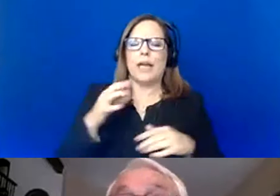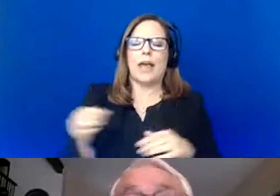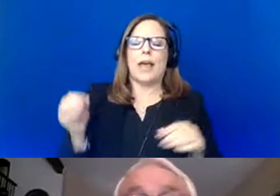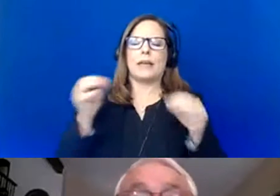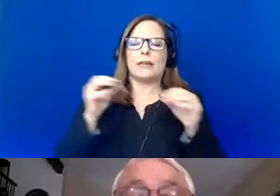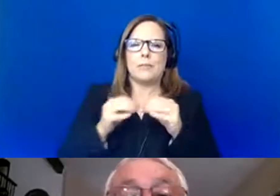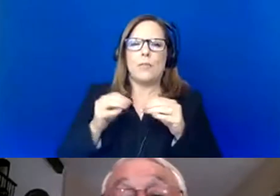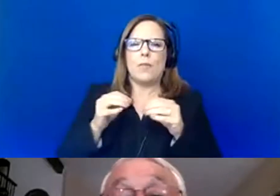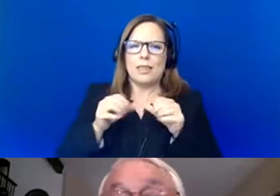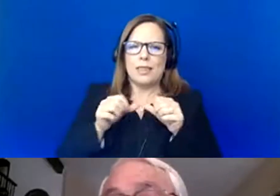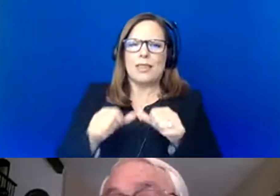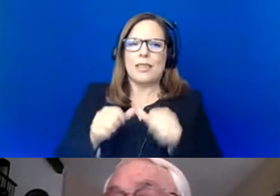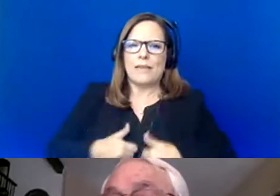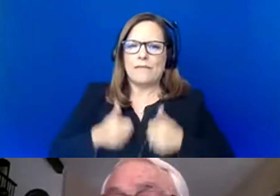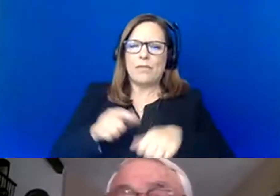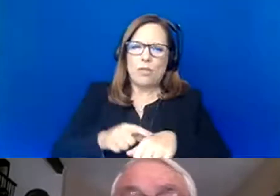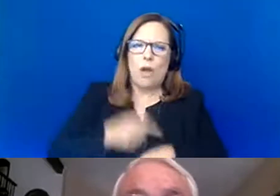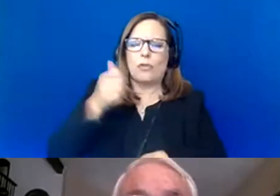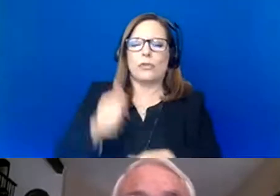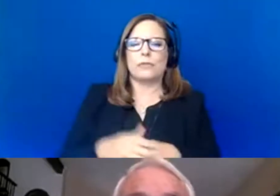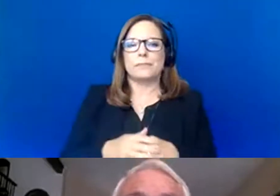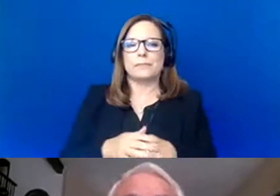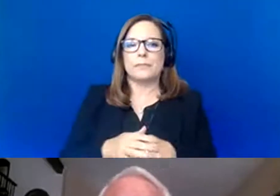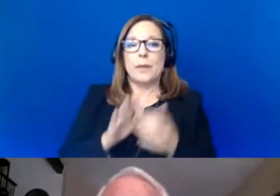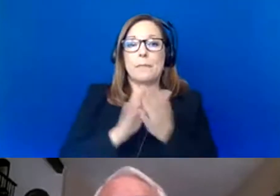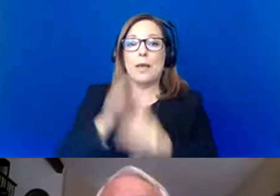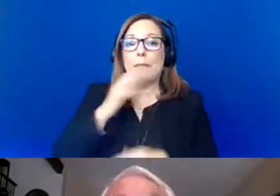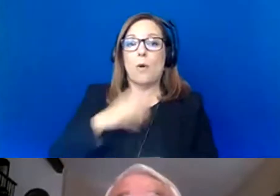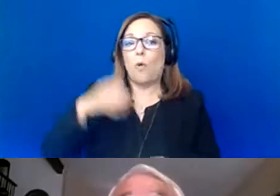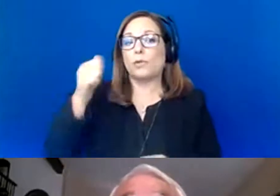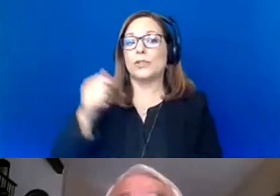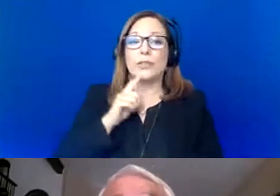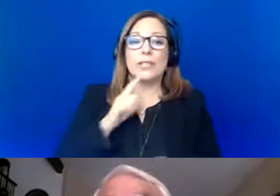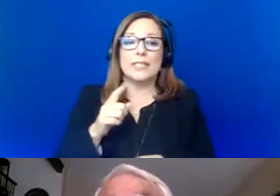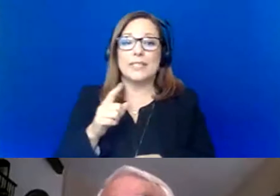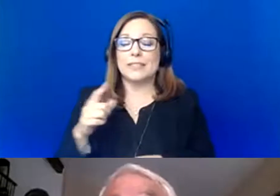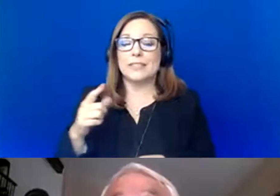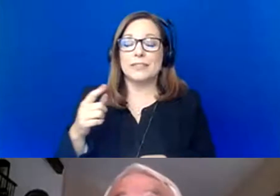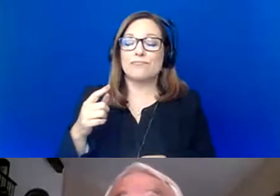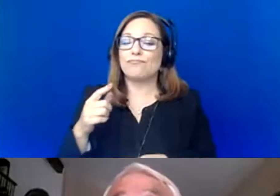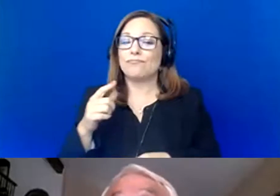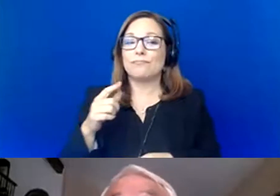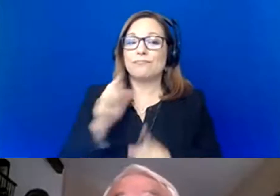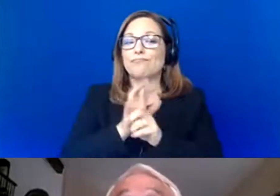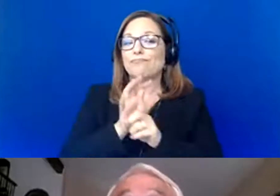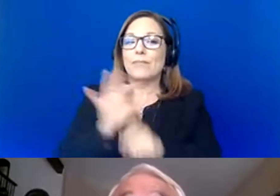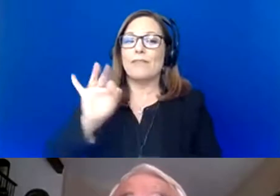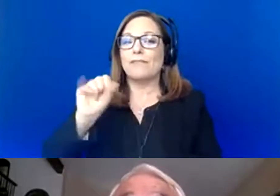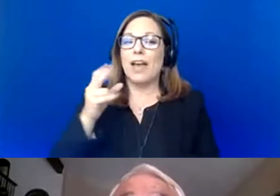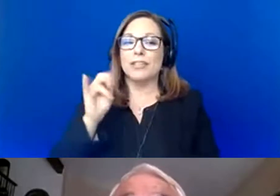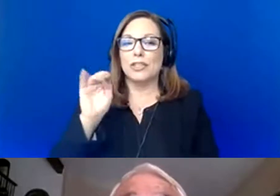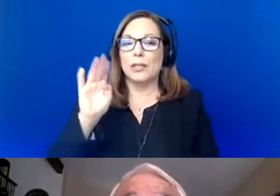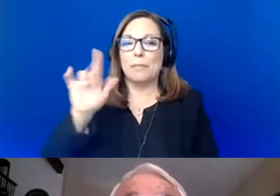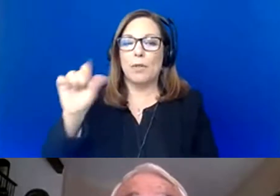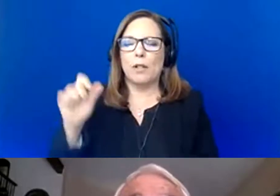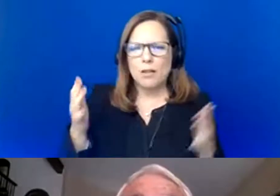could say that getting older is becoming fashionable. And why? It's because the number of older persons